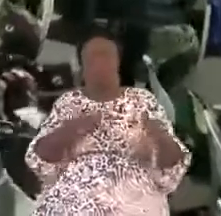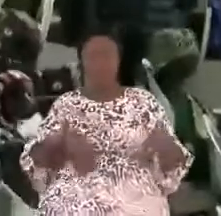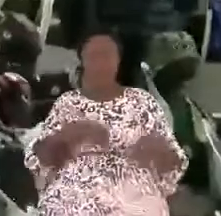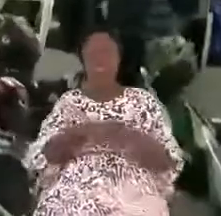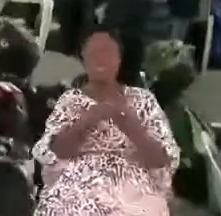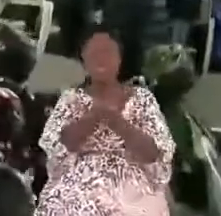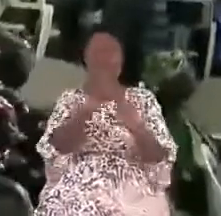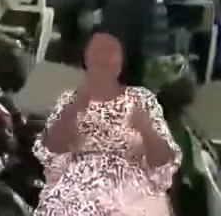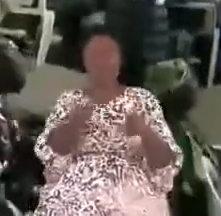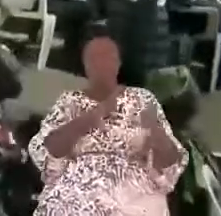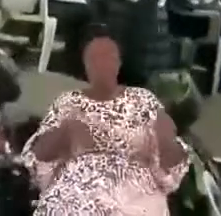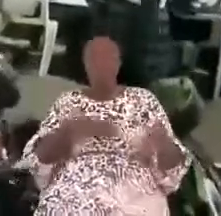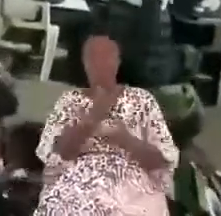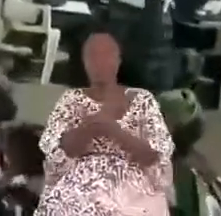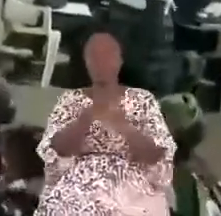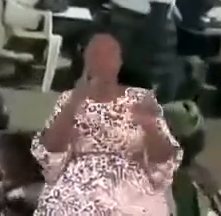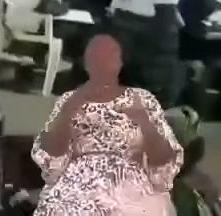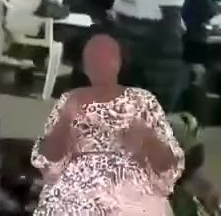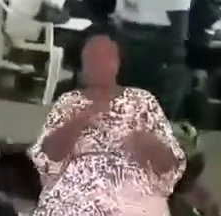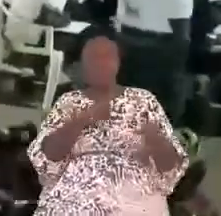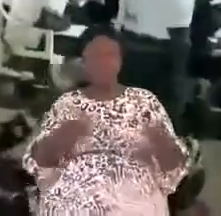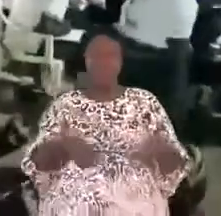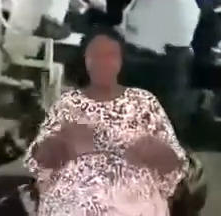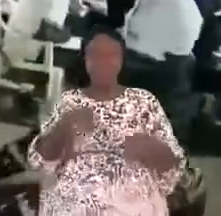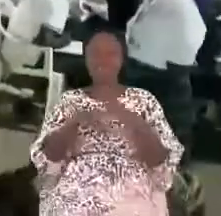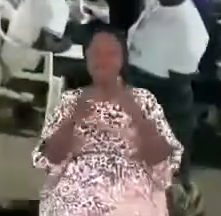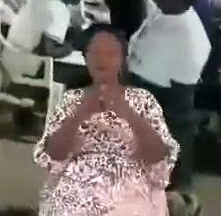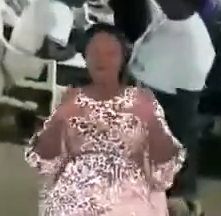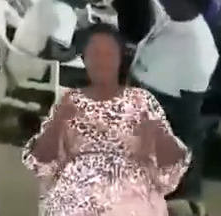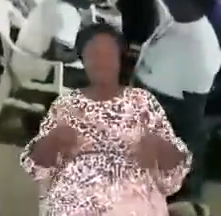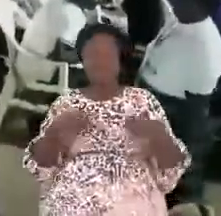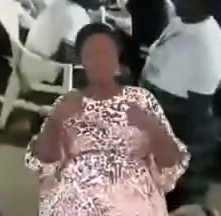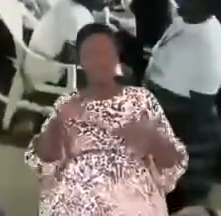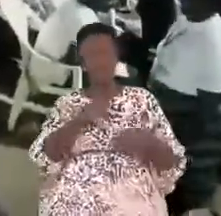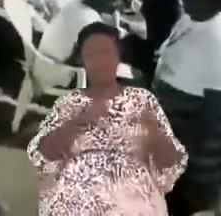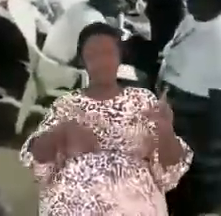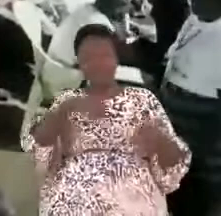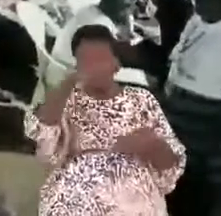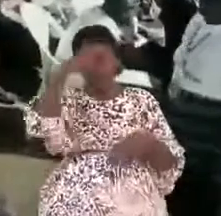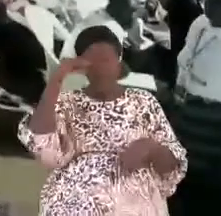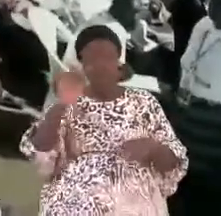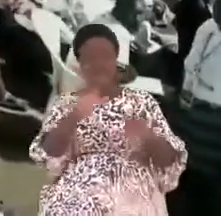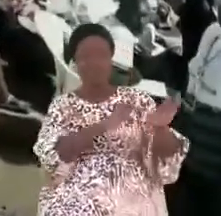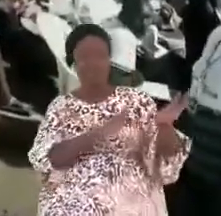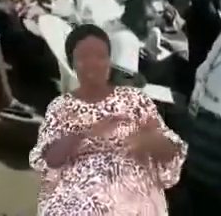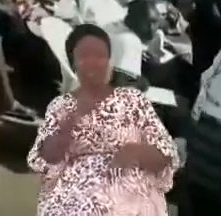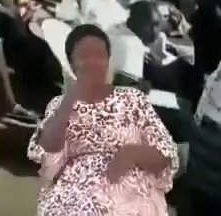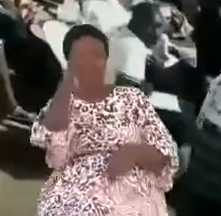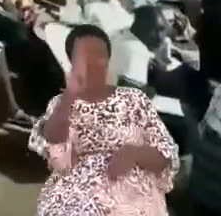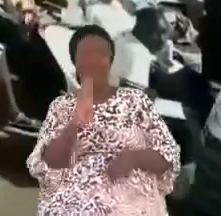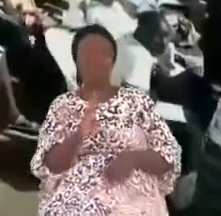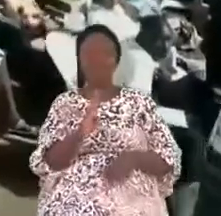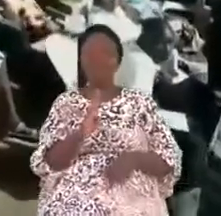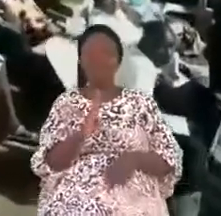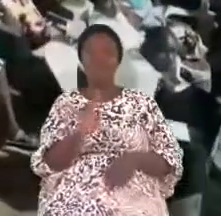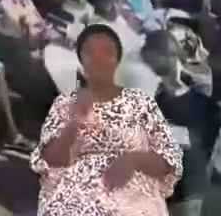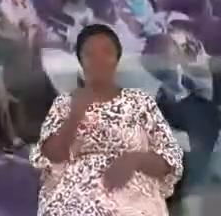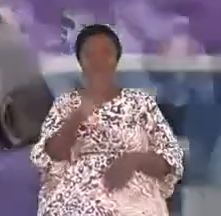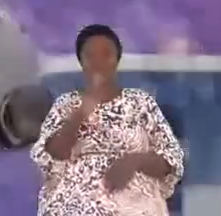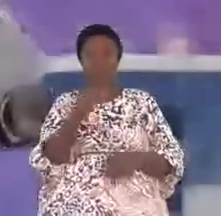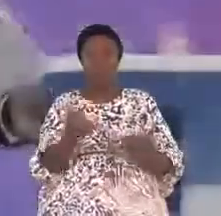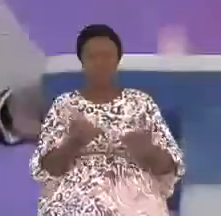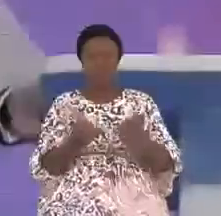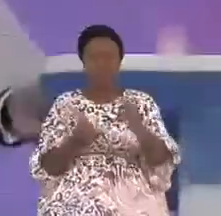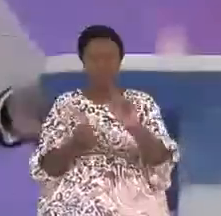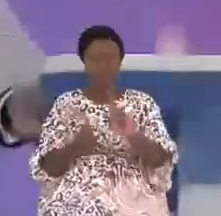life of the lord because of the mercy of god where are you